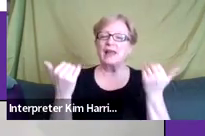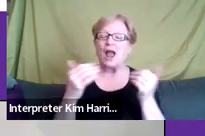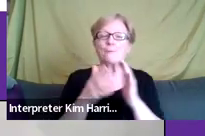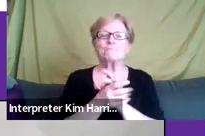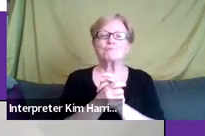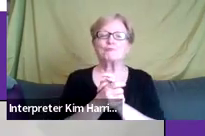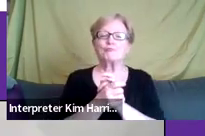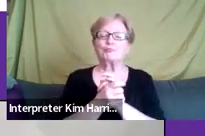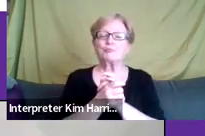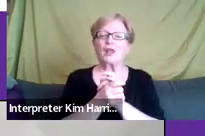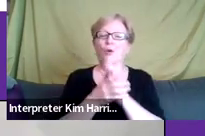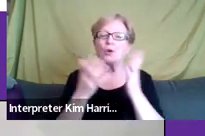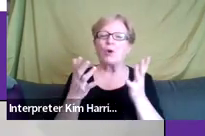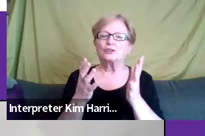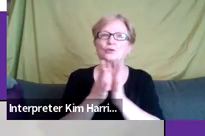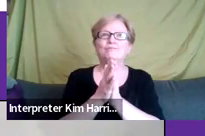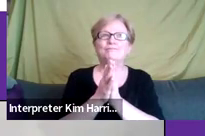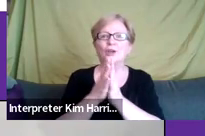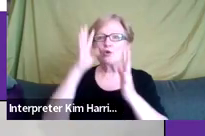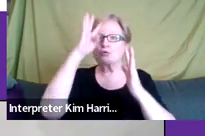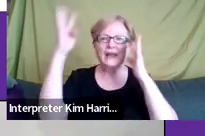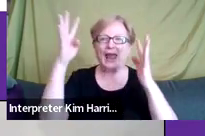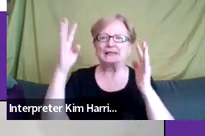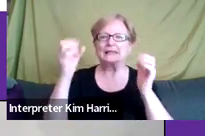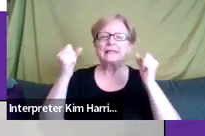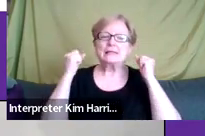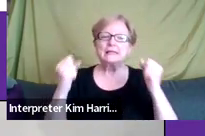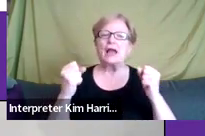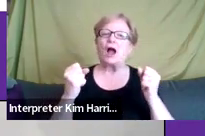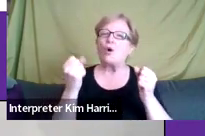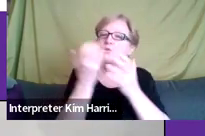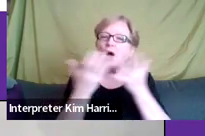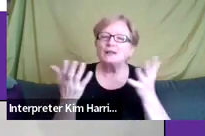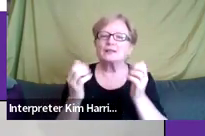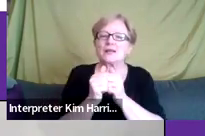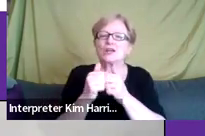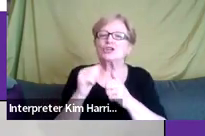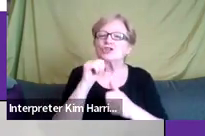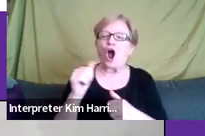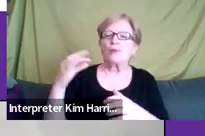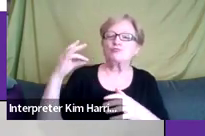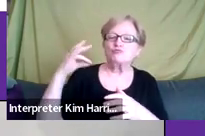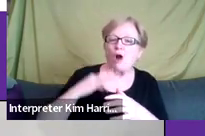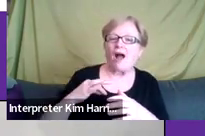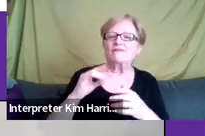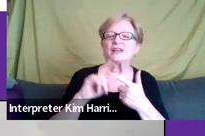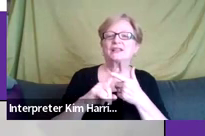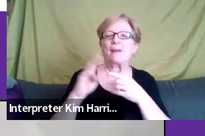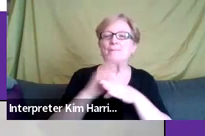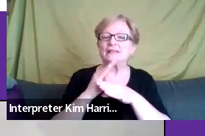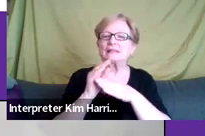So we want to create, want nonprofits and business leaders to